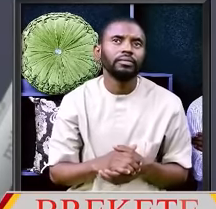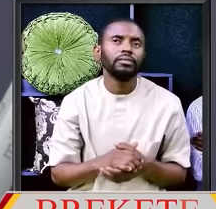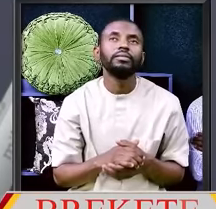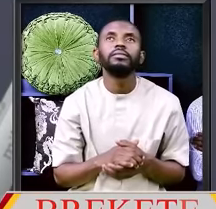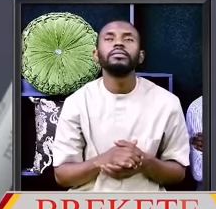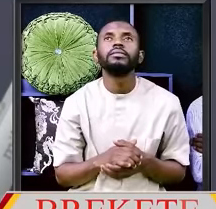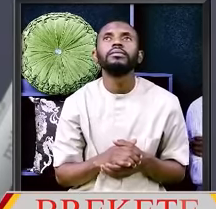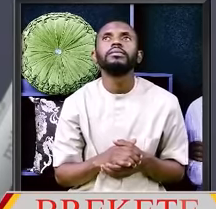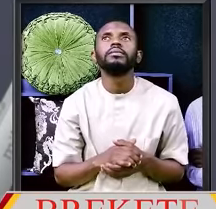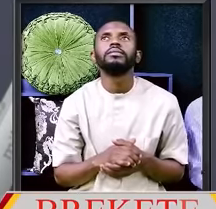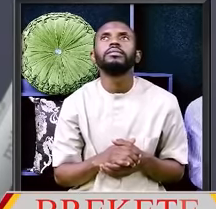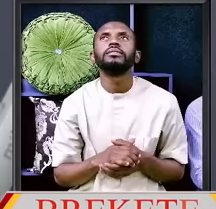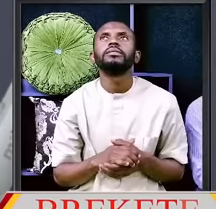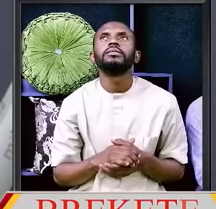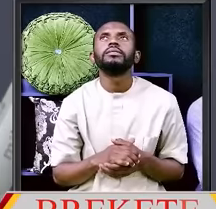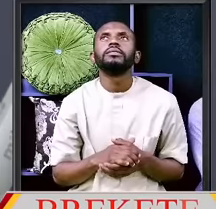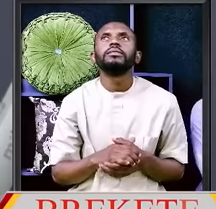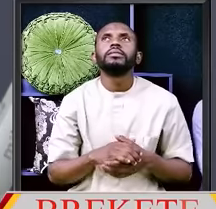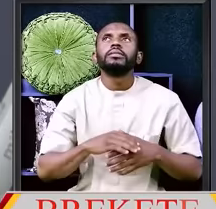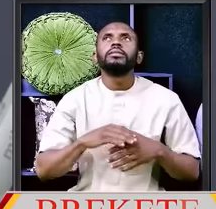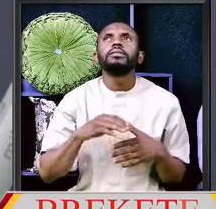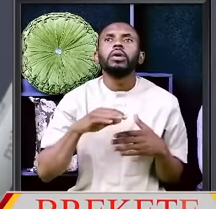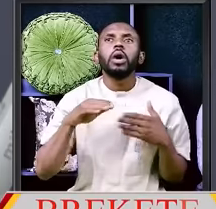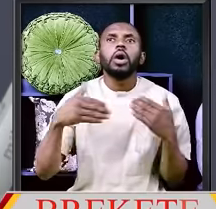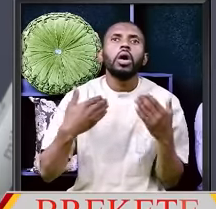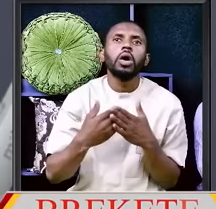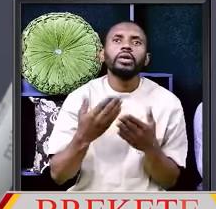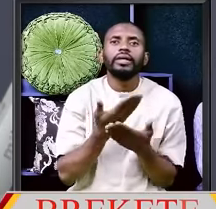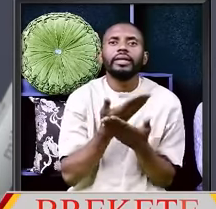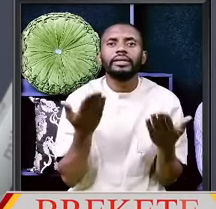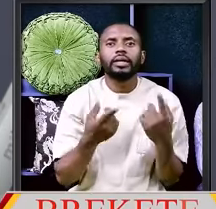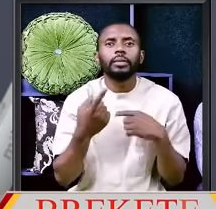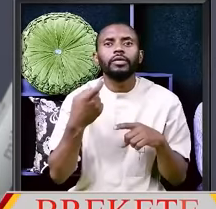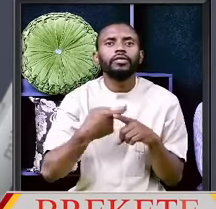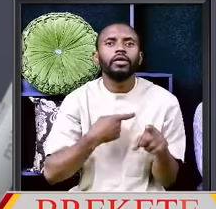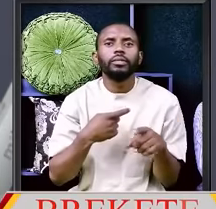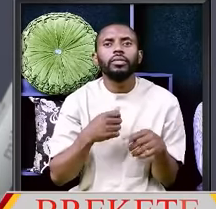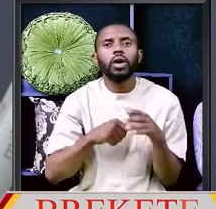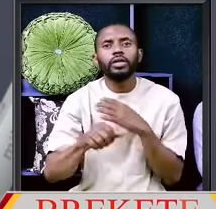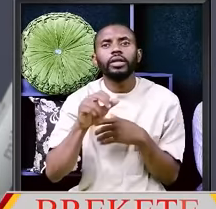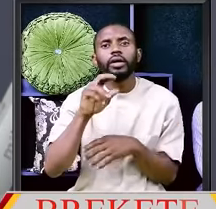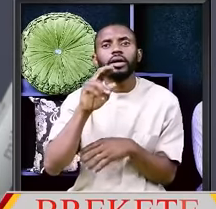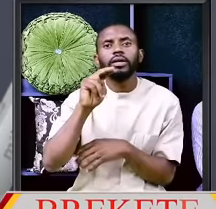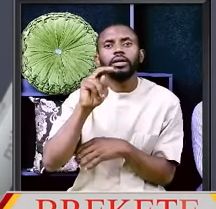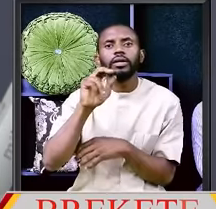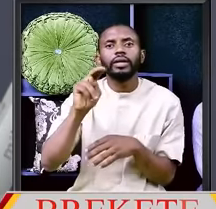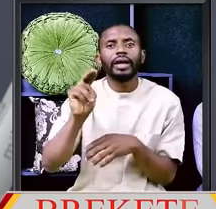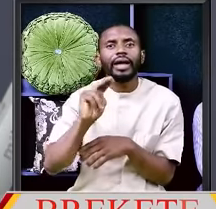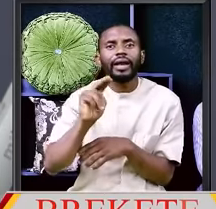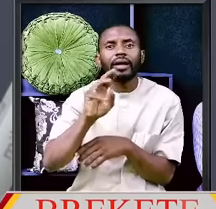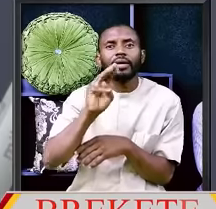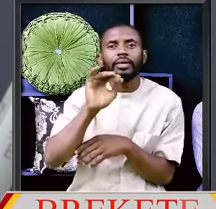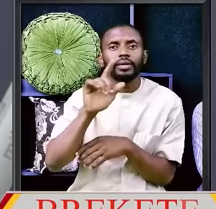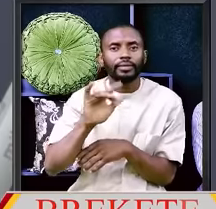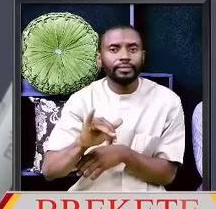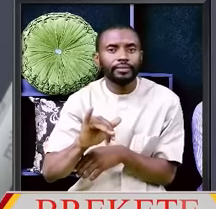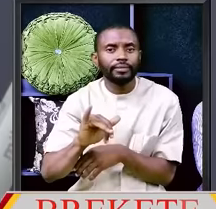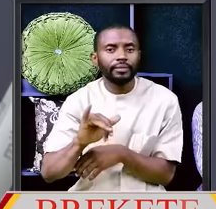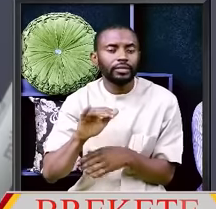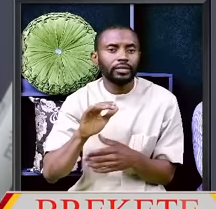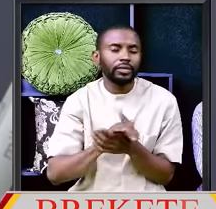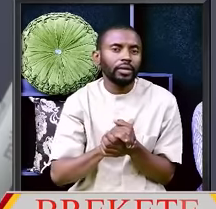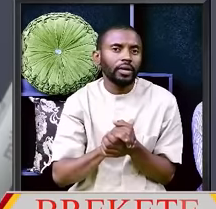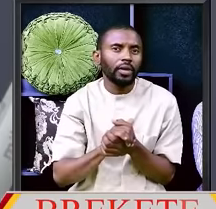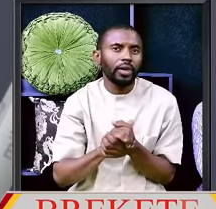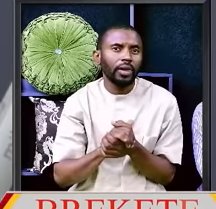songs. Because all those things was coming under Naira Malian's house then. When he died, he gave me